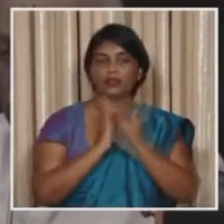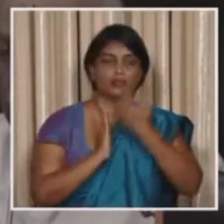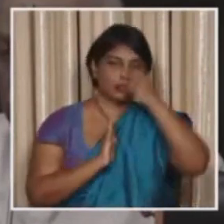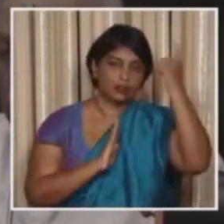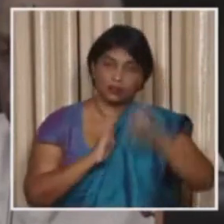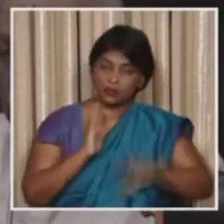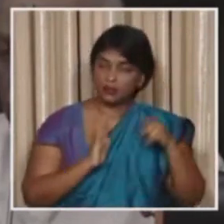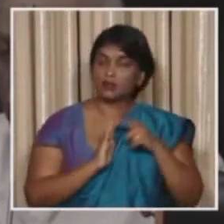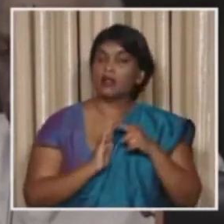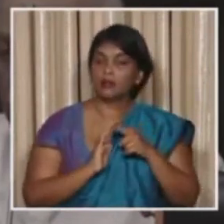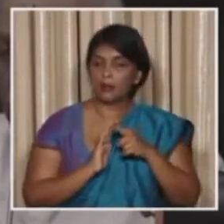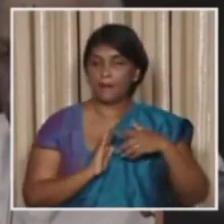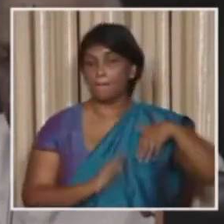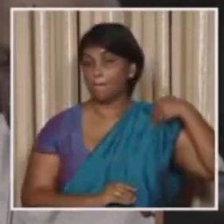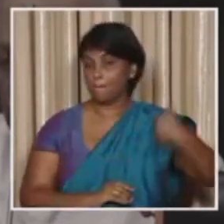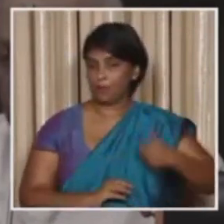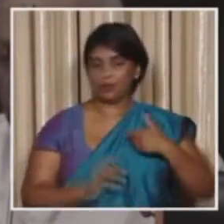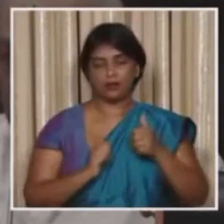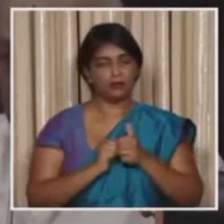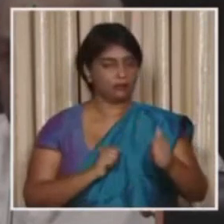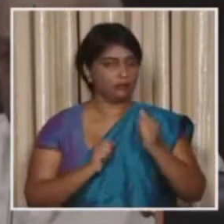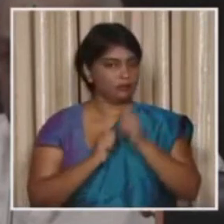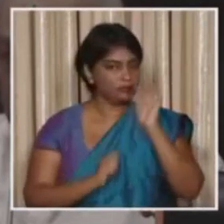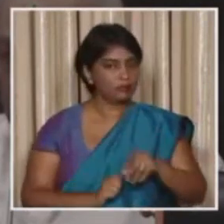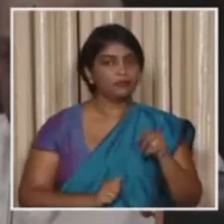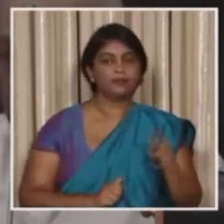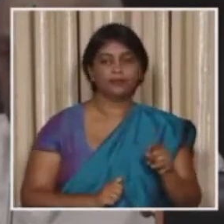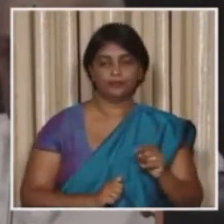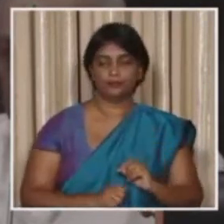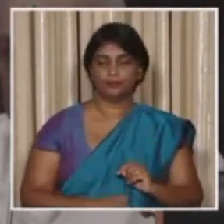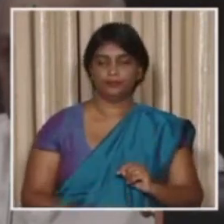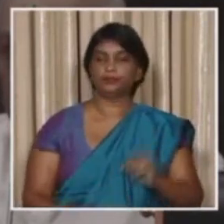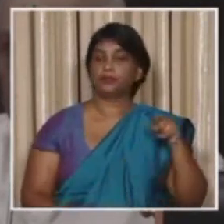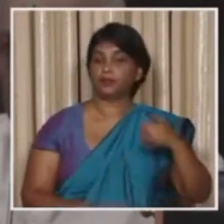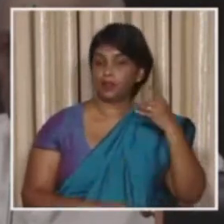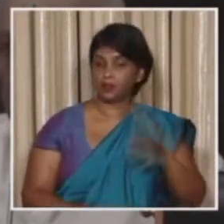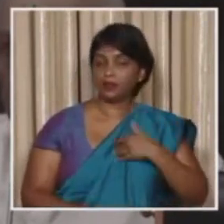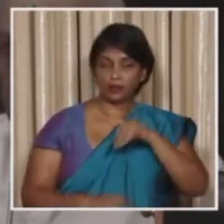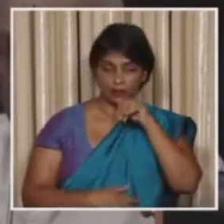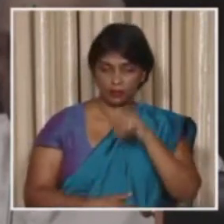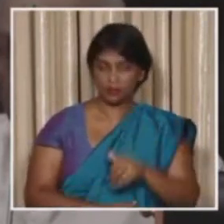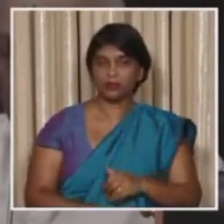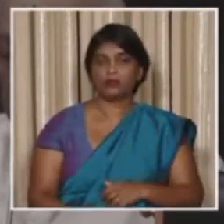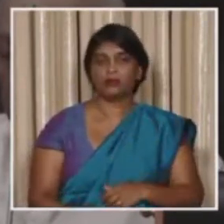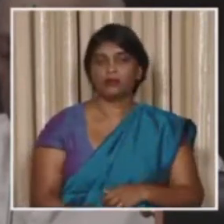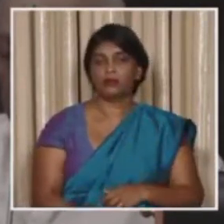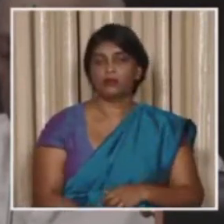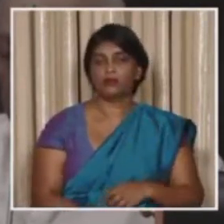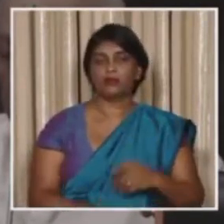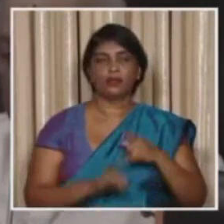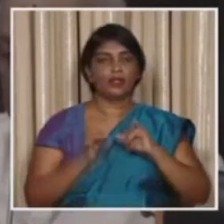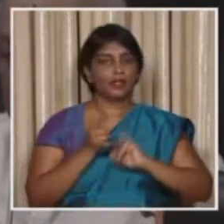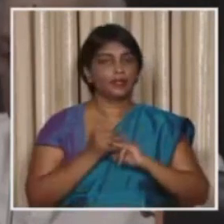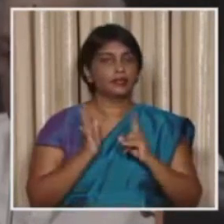lands has been identified in KKS for the establishment of a campus under the aegis of the SLIIT. Similar plans